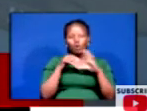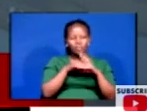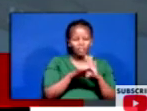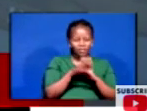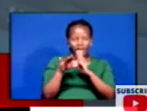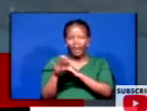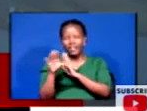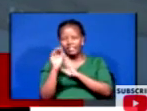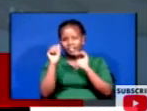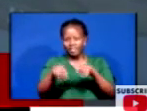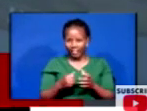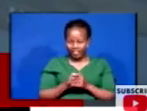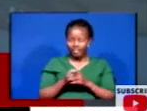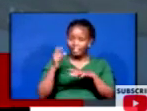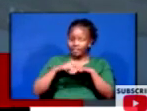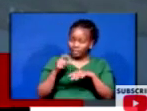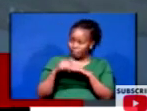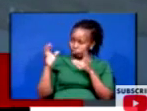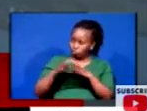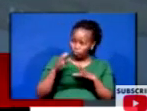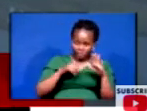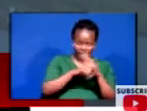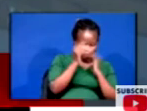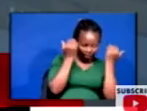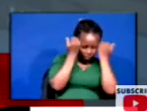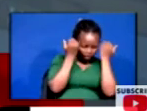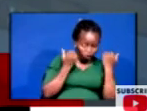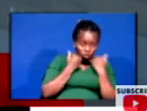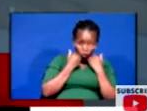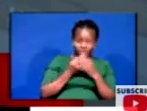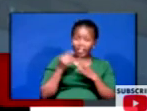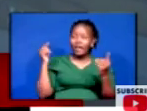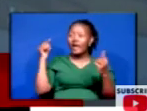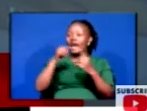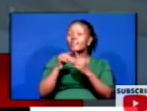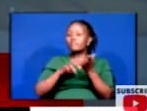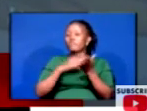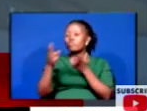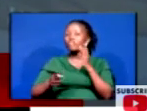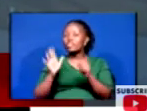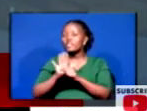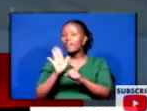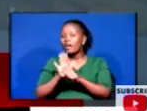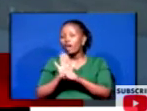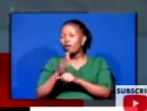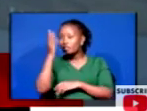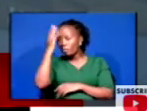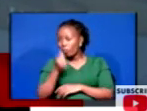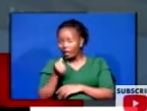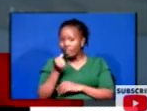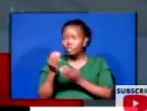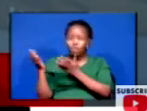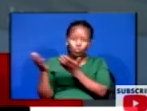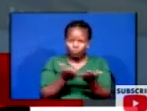the parties went to court, one of the things I think Azimio failed a lot was to present some of the